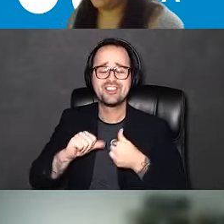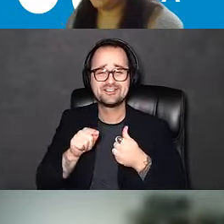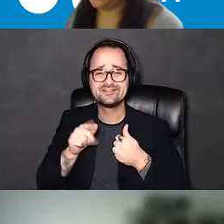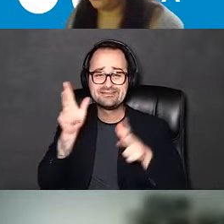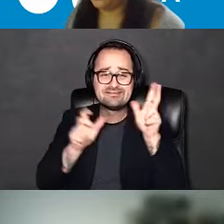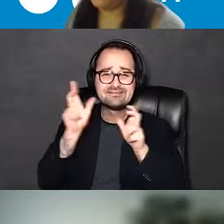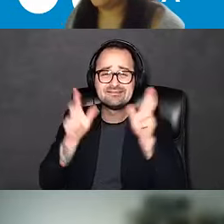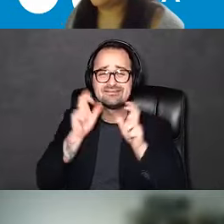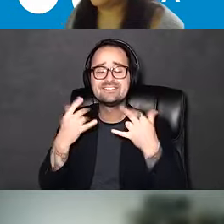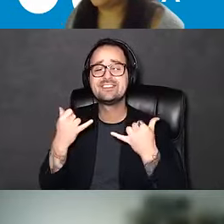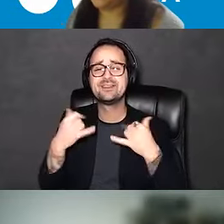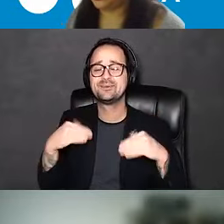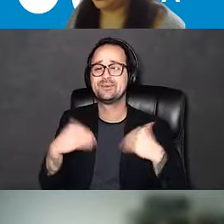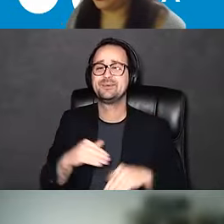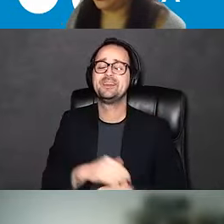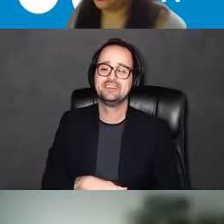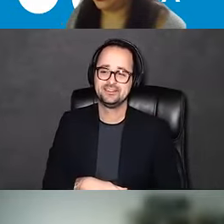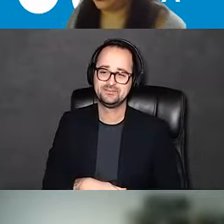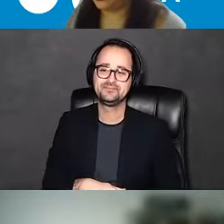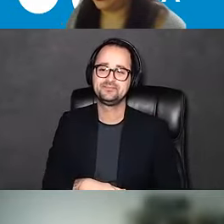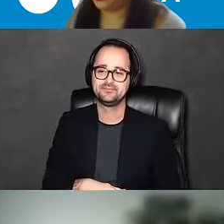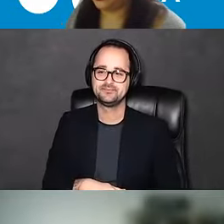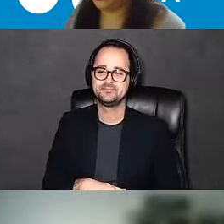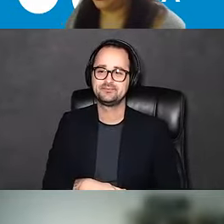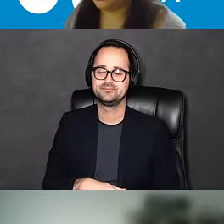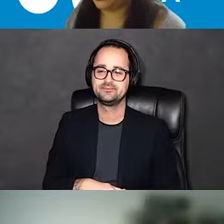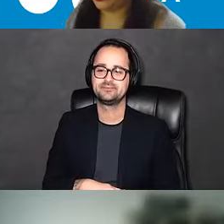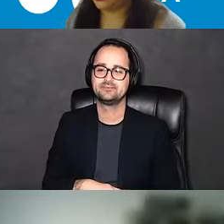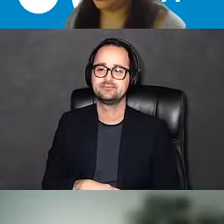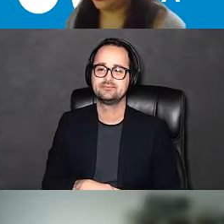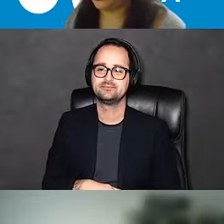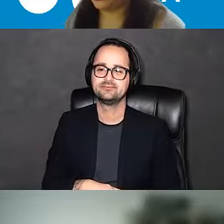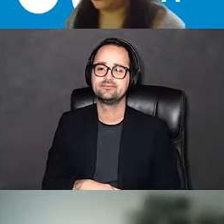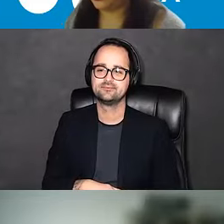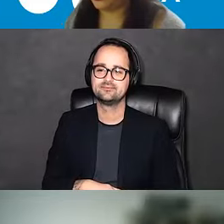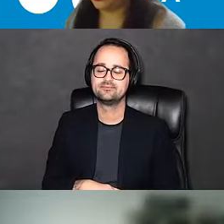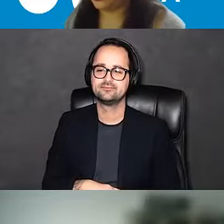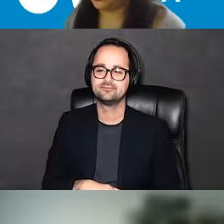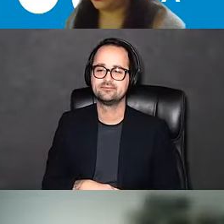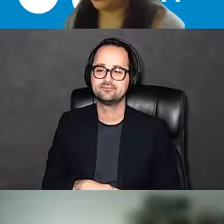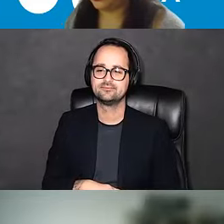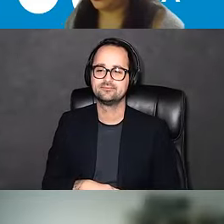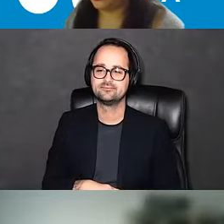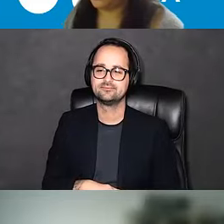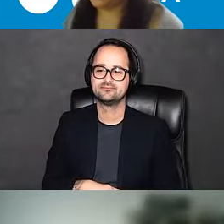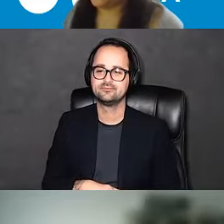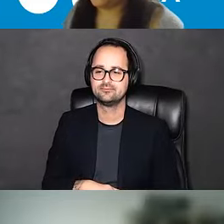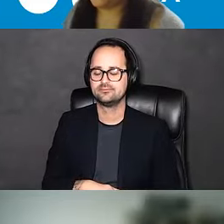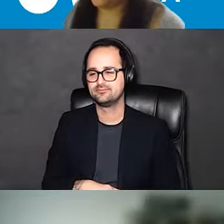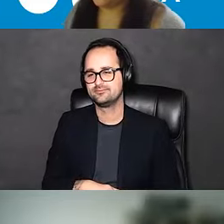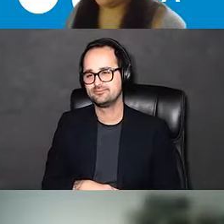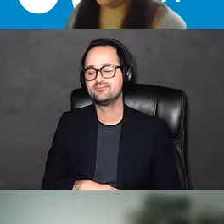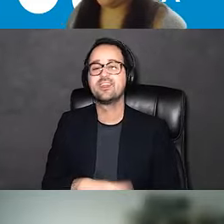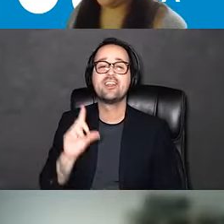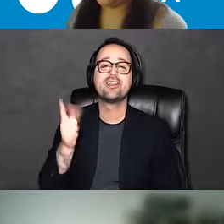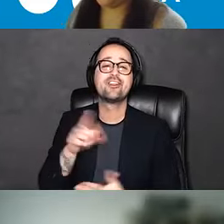but knowing that that we can have a lot more of this kind of conversation at the learning